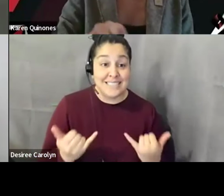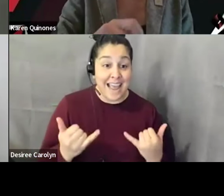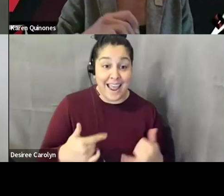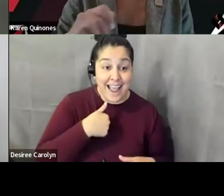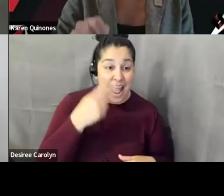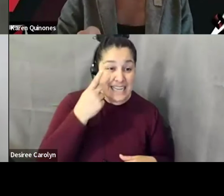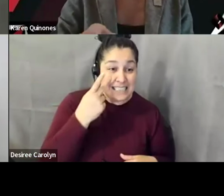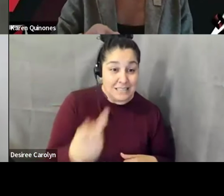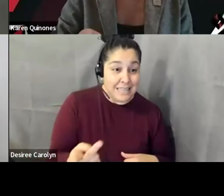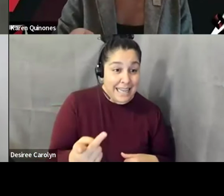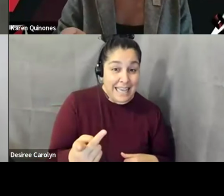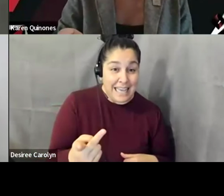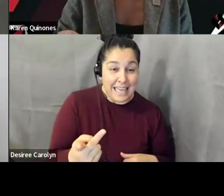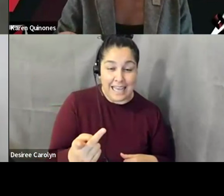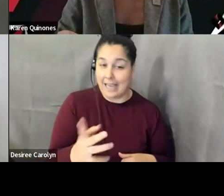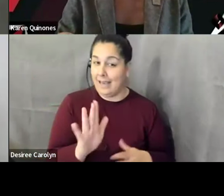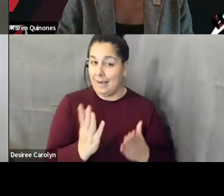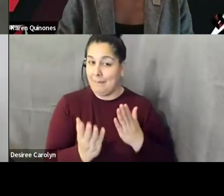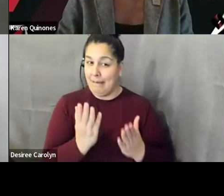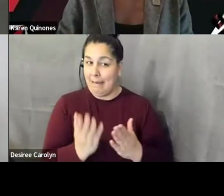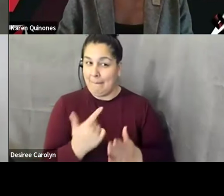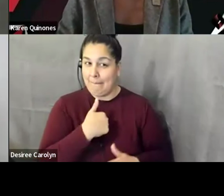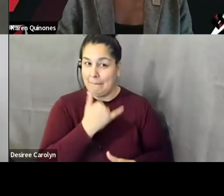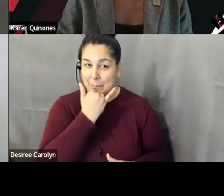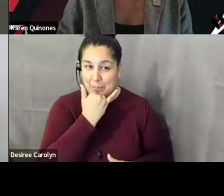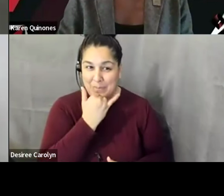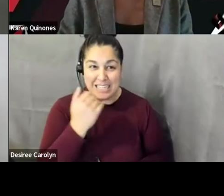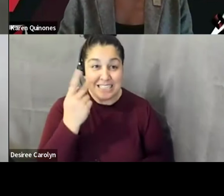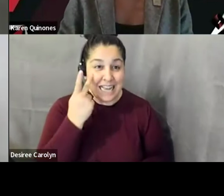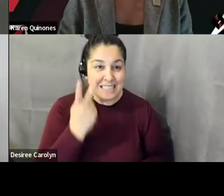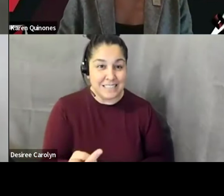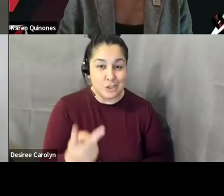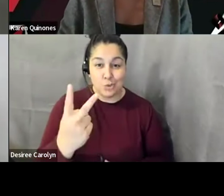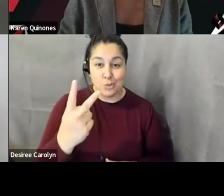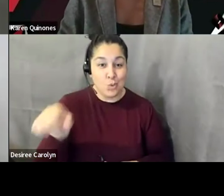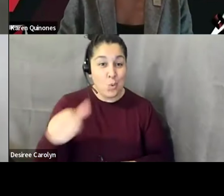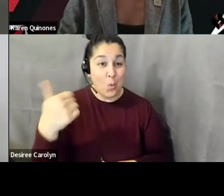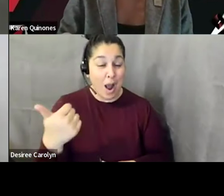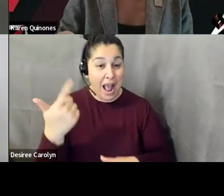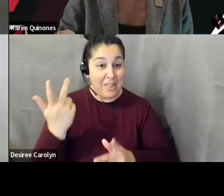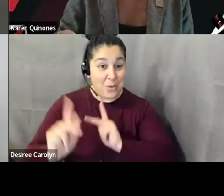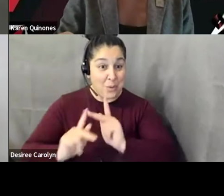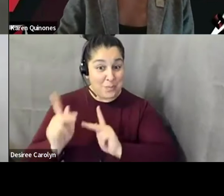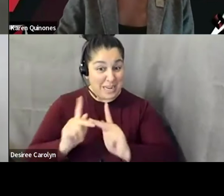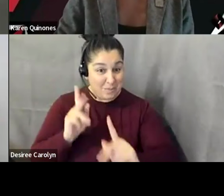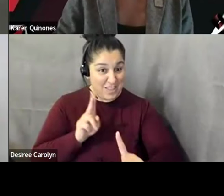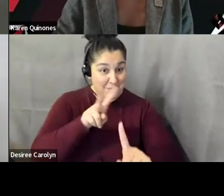think, and correct me if I'm mistaken, two other folks who have been appointed to that important